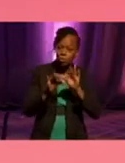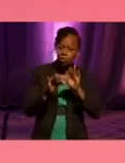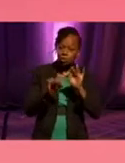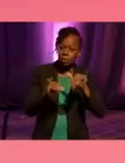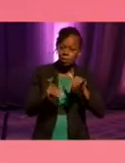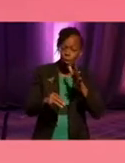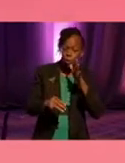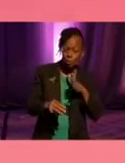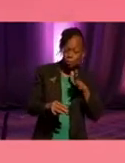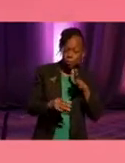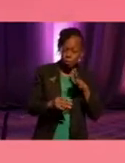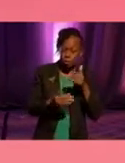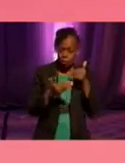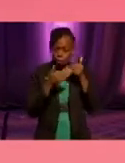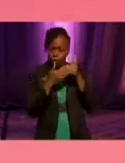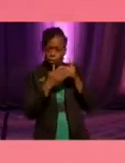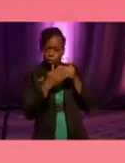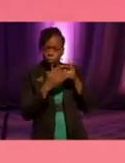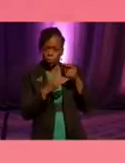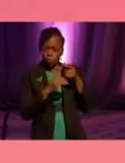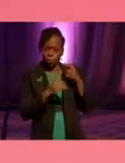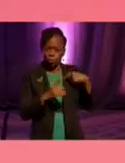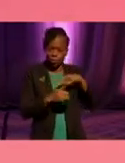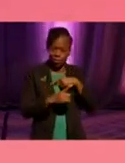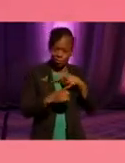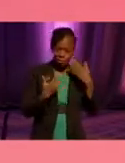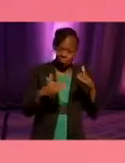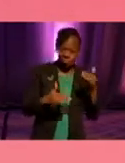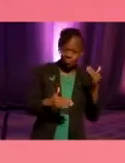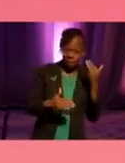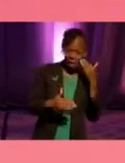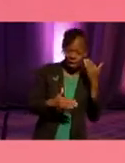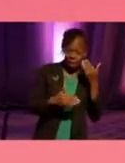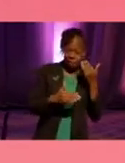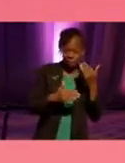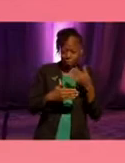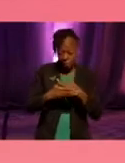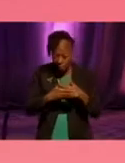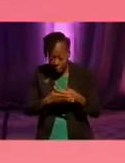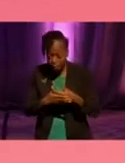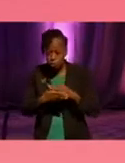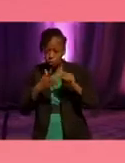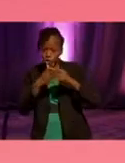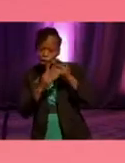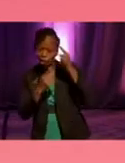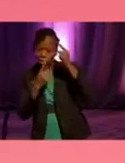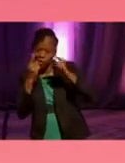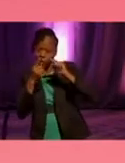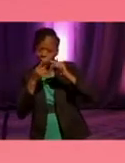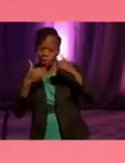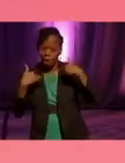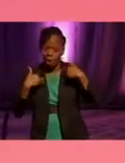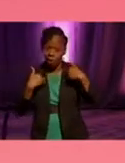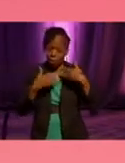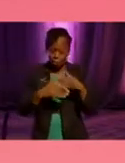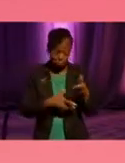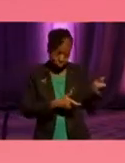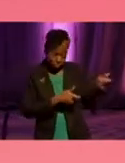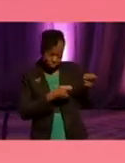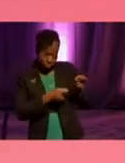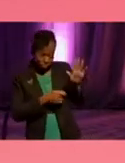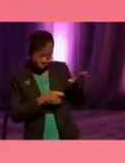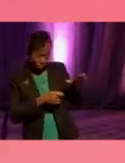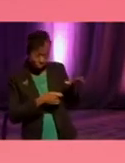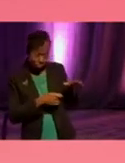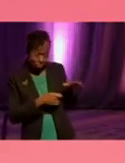close to us have babies, or even thinking about babies, having babies, that we pull them aside and say, okay, it